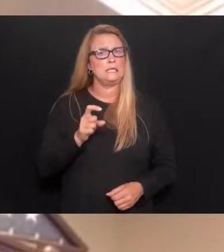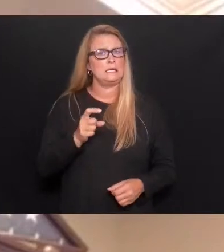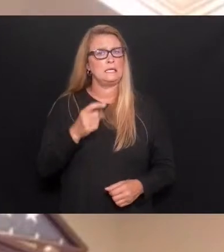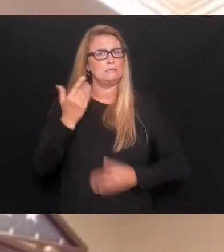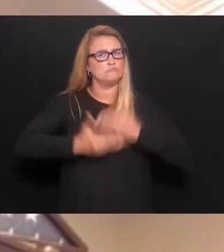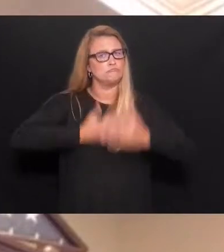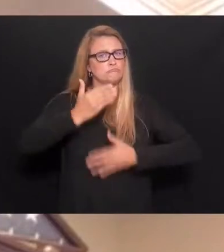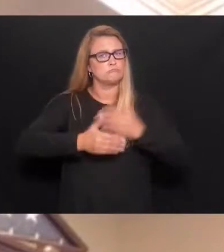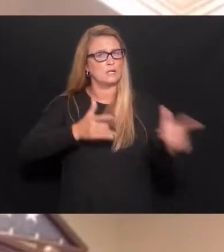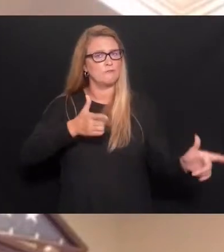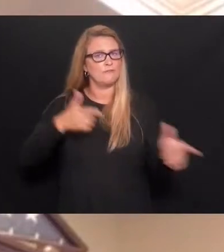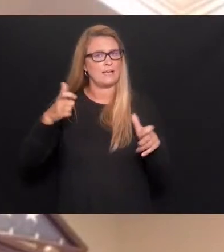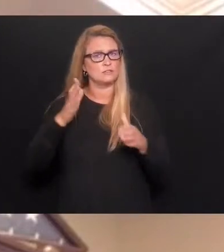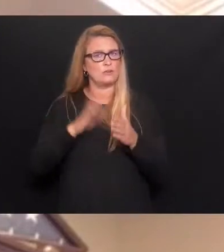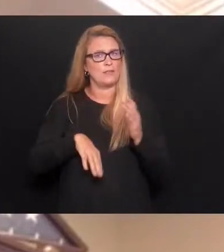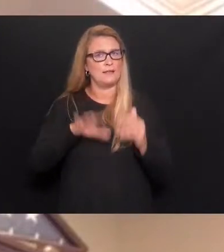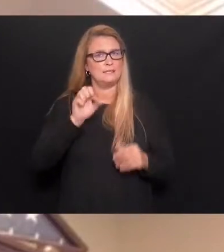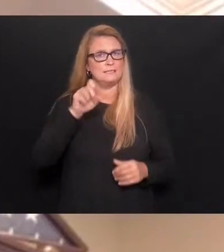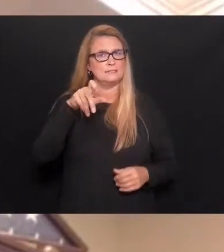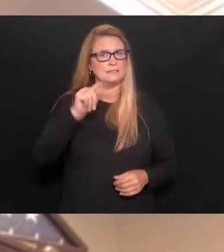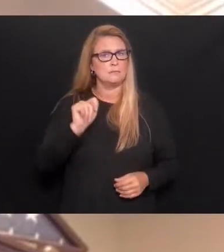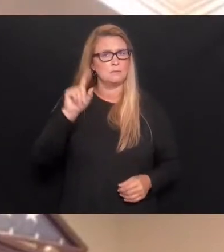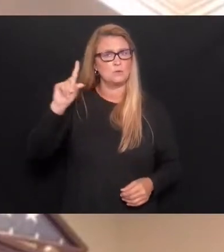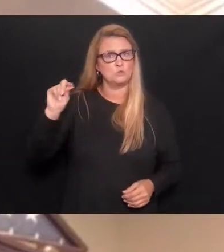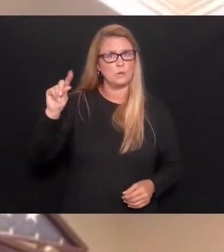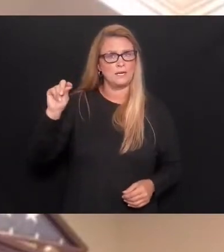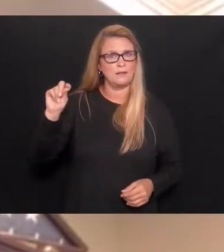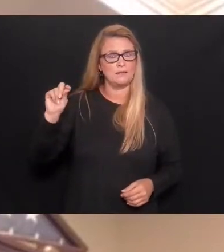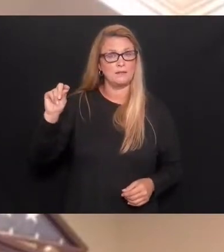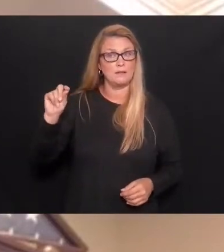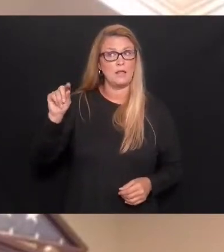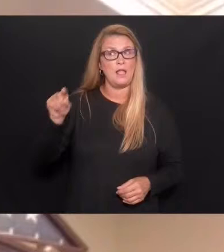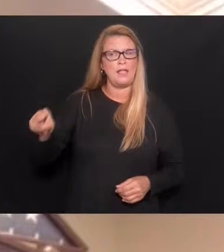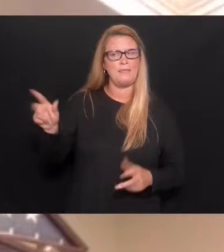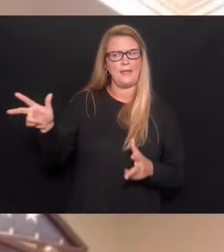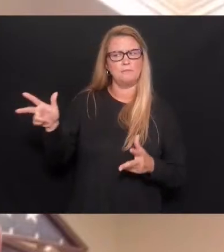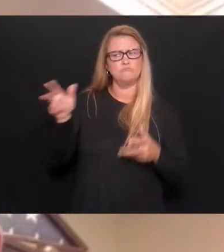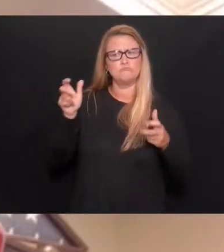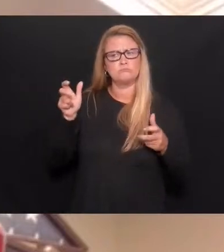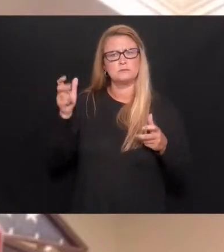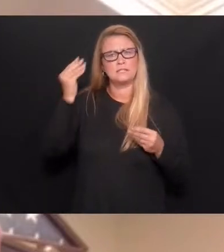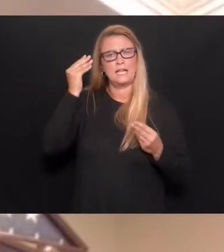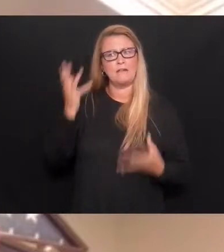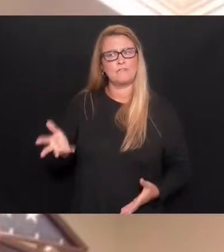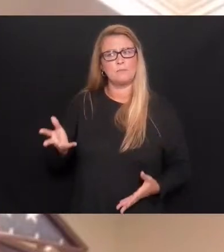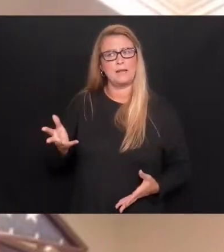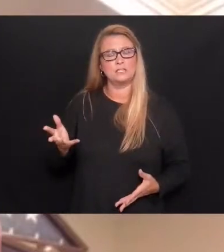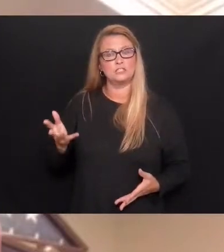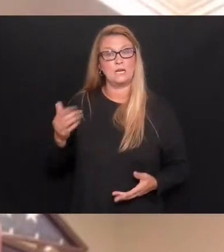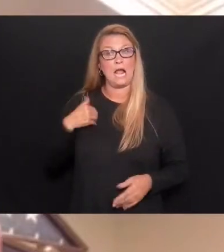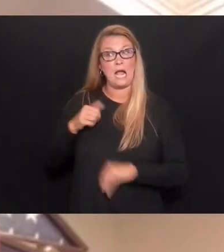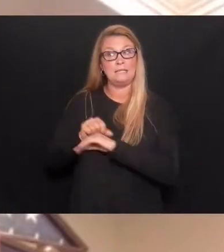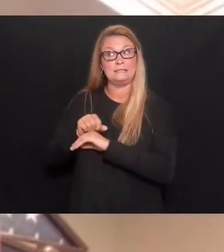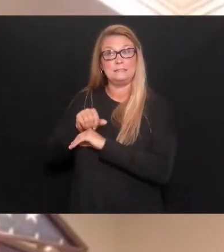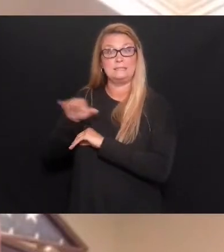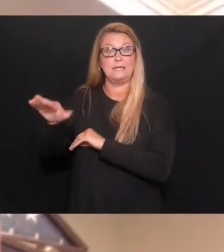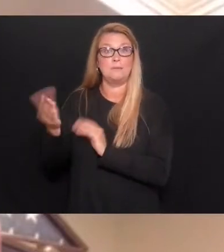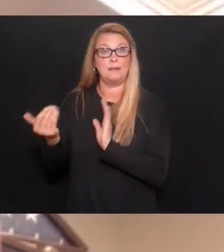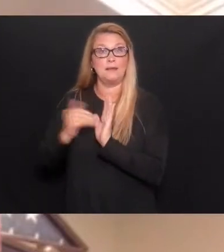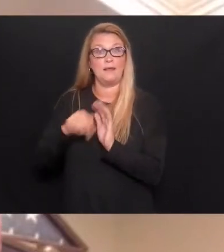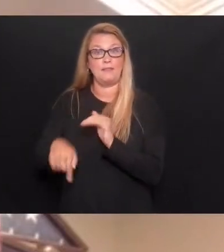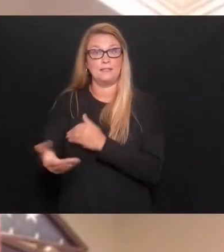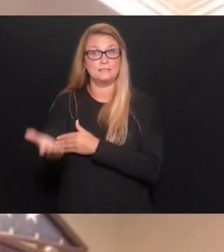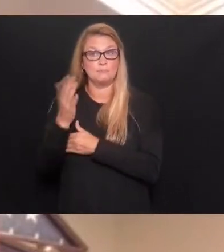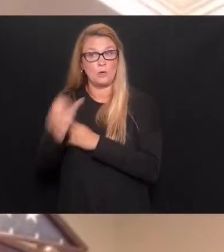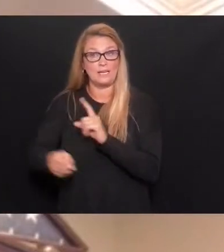September 20th. I think they've taken our information. I forwarded them again this morning the latest outbreak